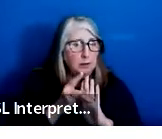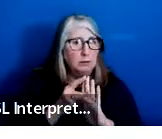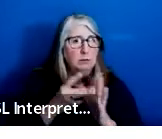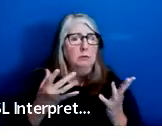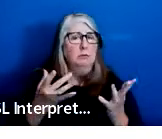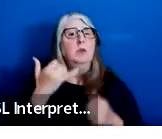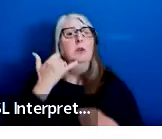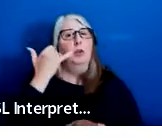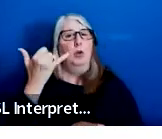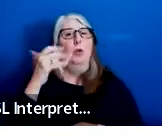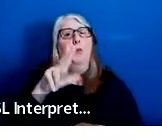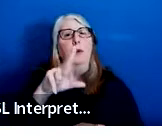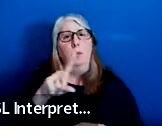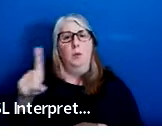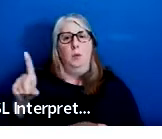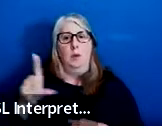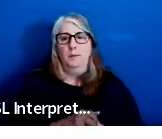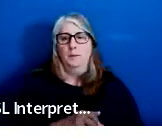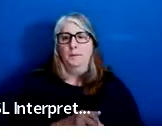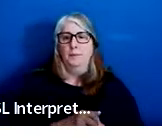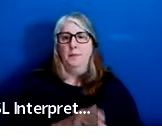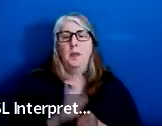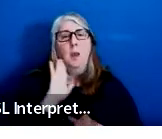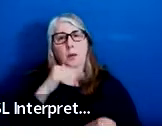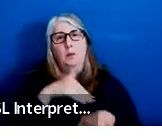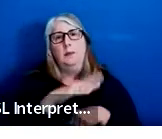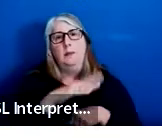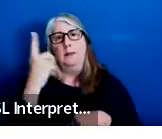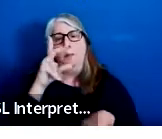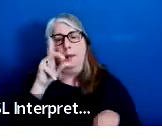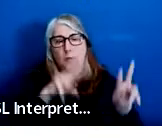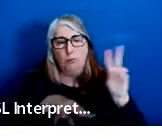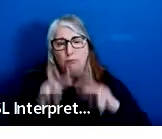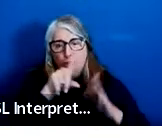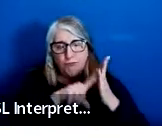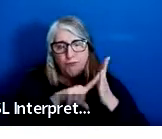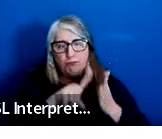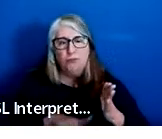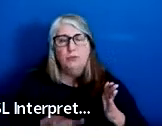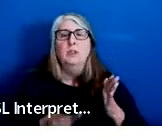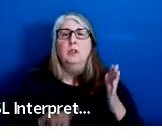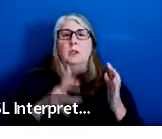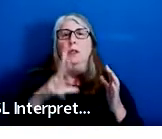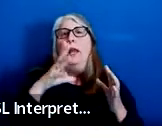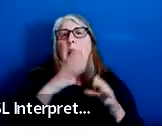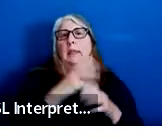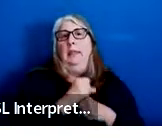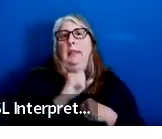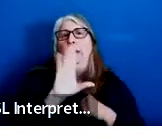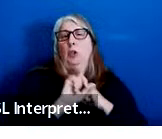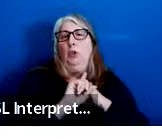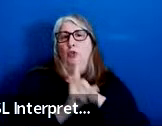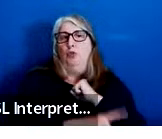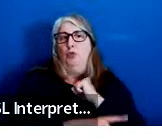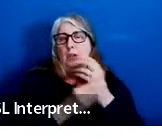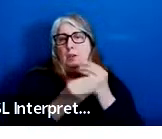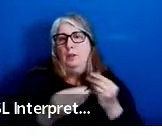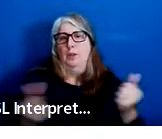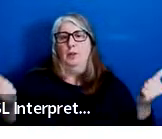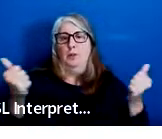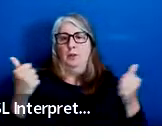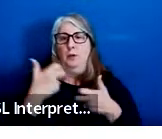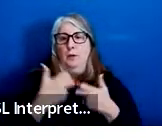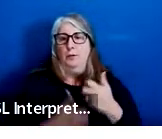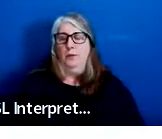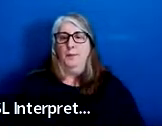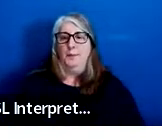use the app so that we can send someone out to investigate and get your waste item, whether it's trash, compost, or recycling,